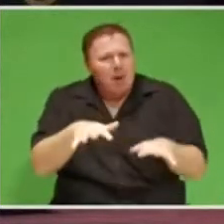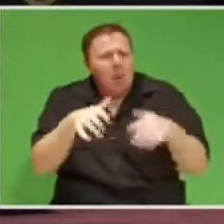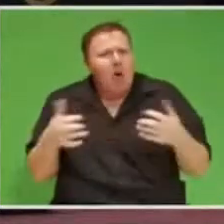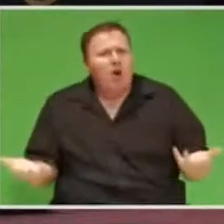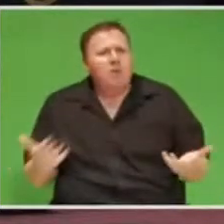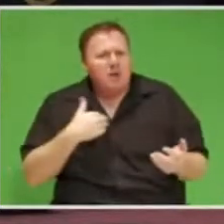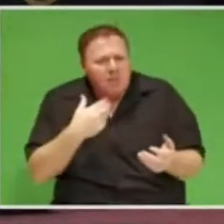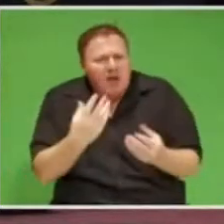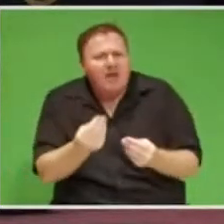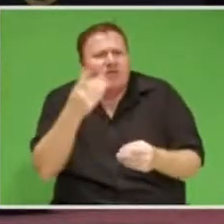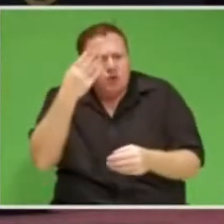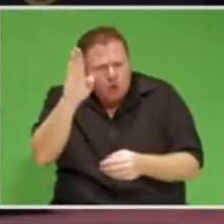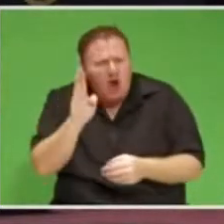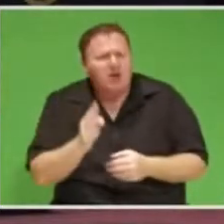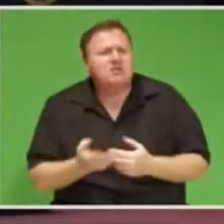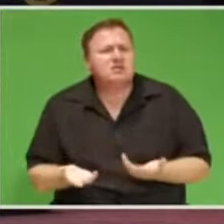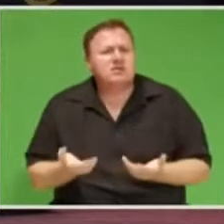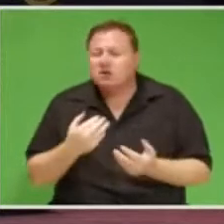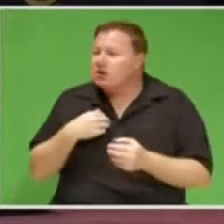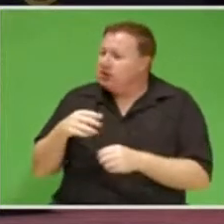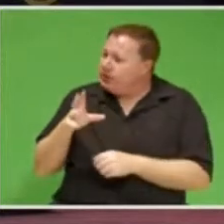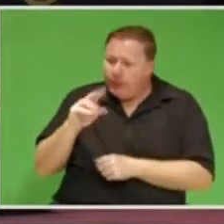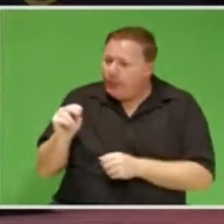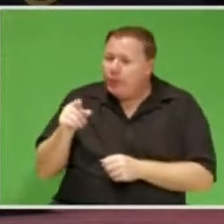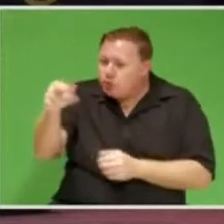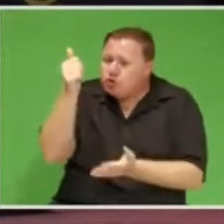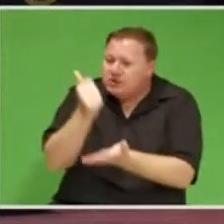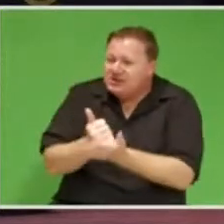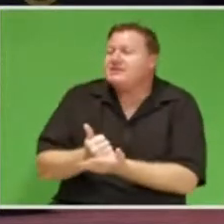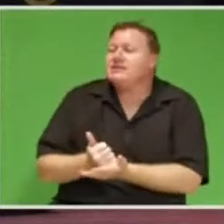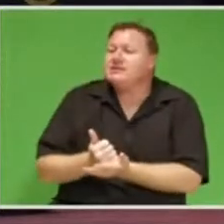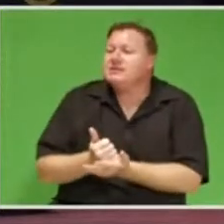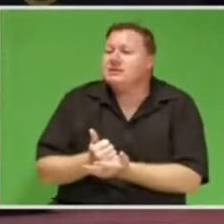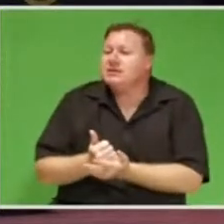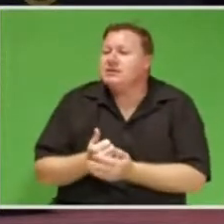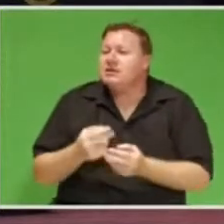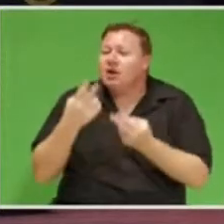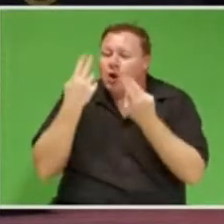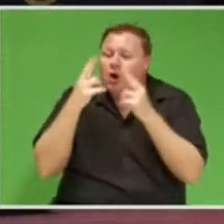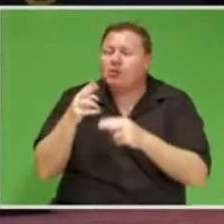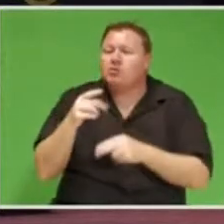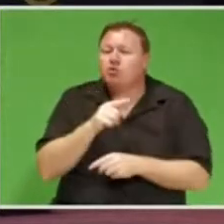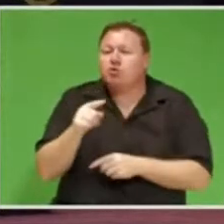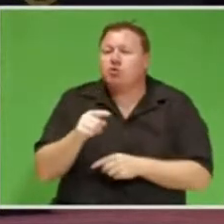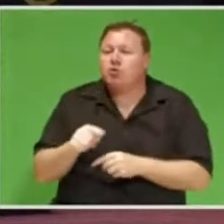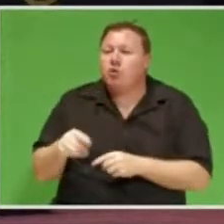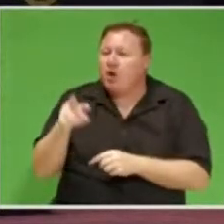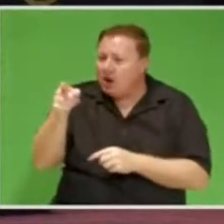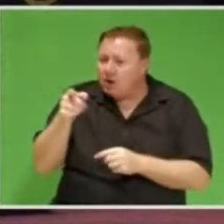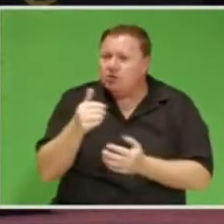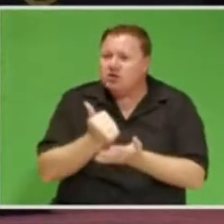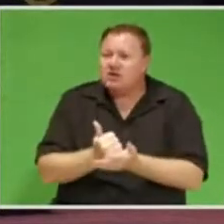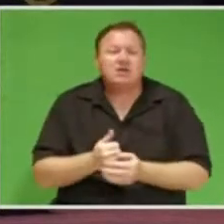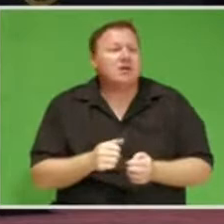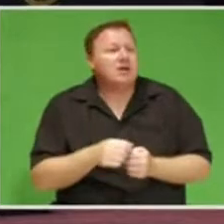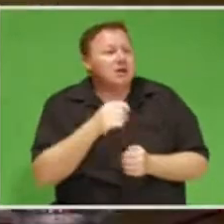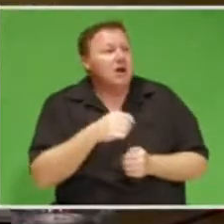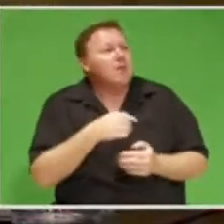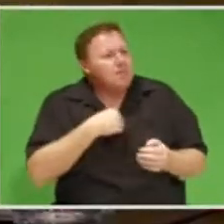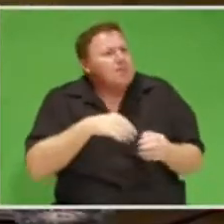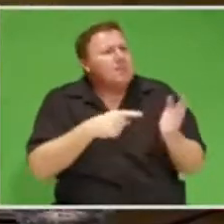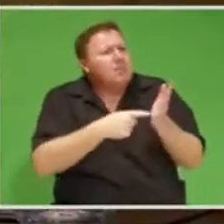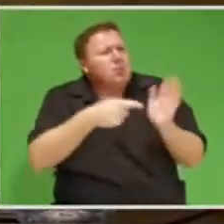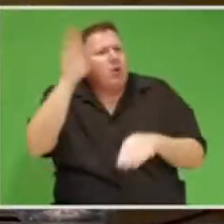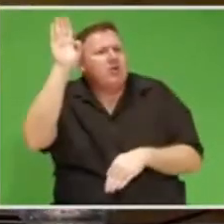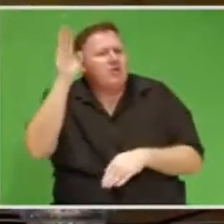the right to raise Zungula, a point of order. I am calling you for the third time. Speaker, Honorable Zungula. I am raising a point of order. Honorable I'm raising